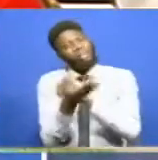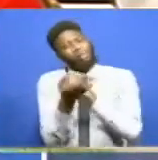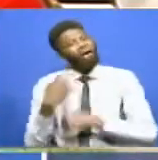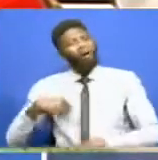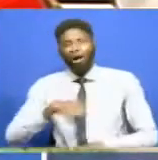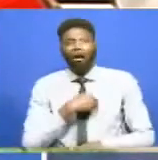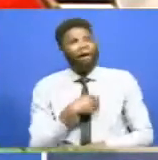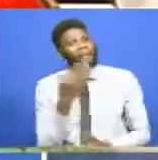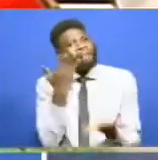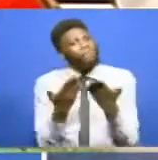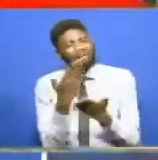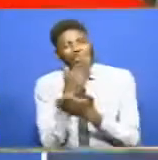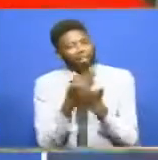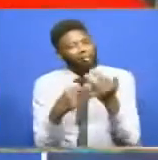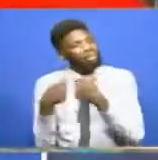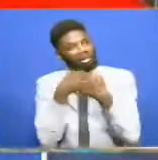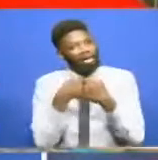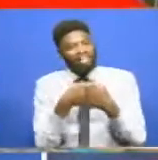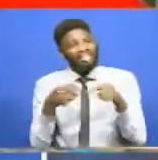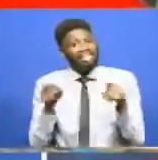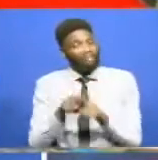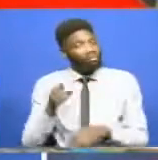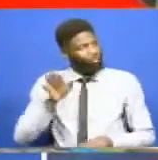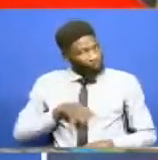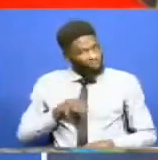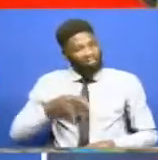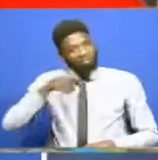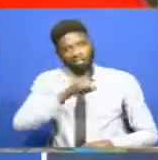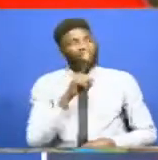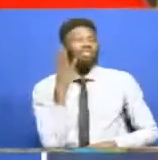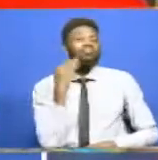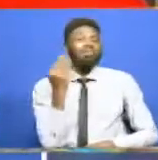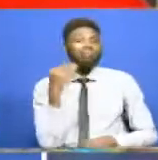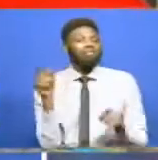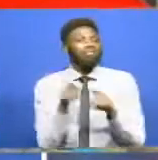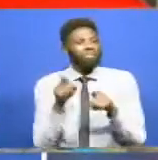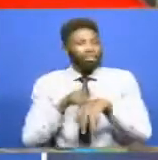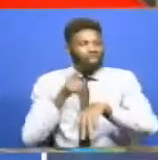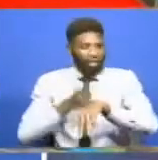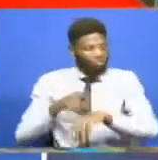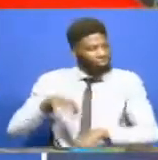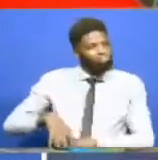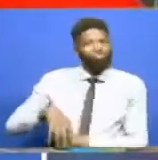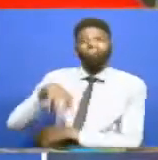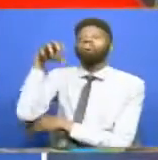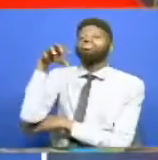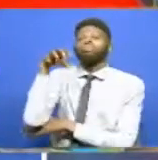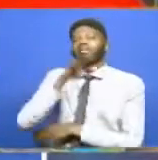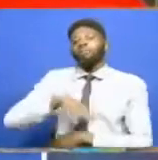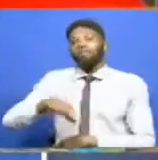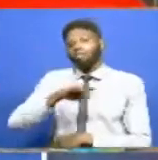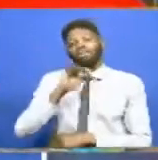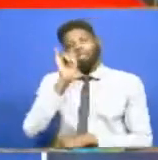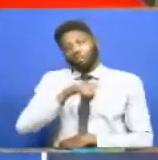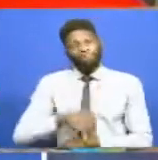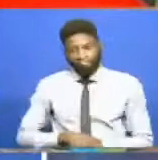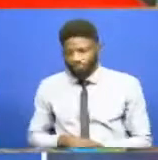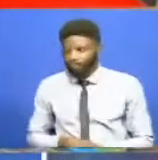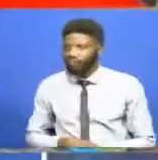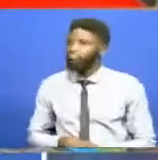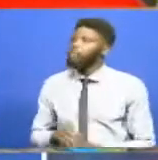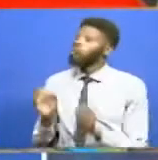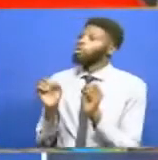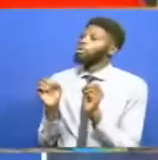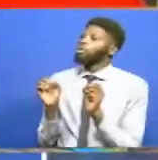on some of the challenges as a woman that you're facing as you're growing up in that setup. Okay,